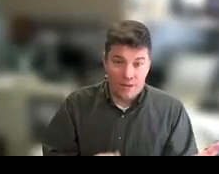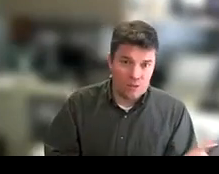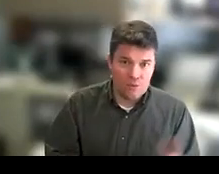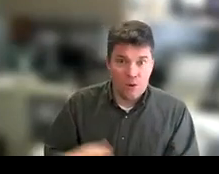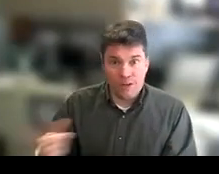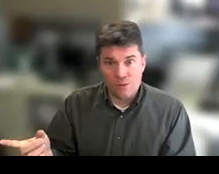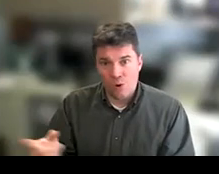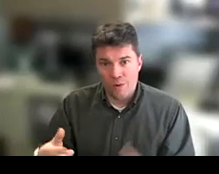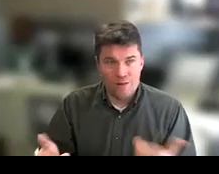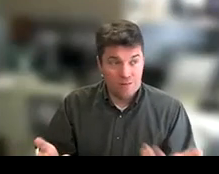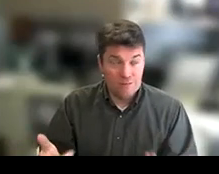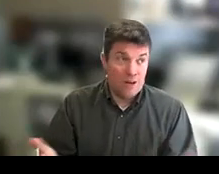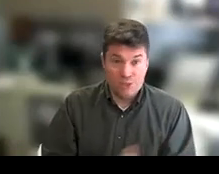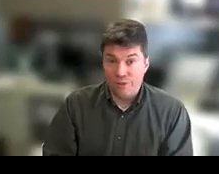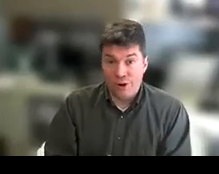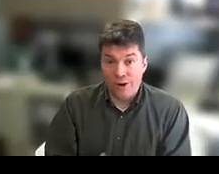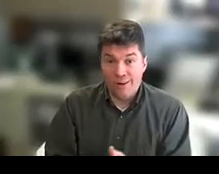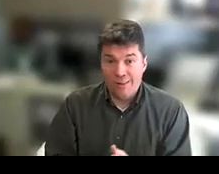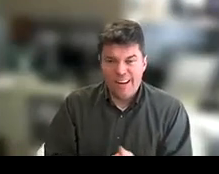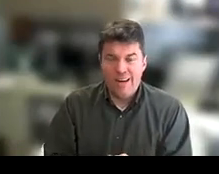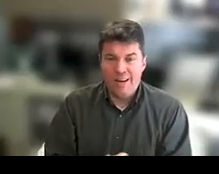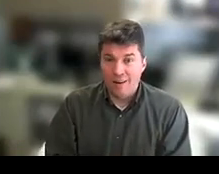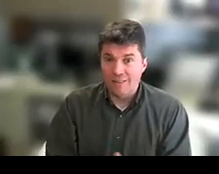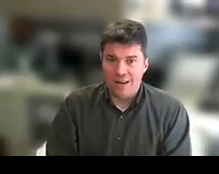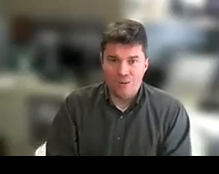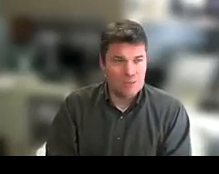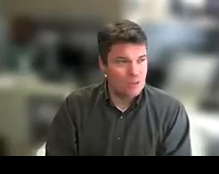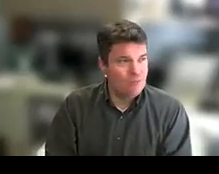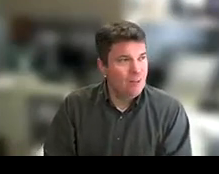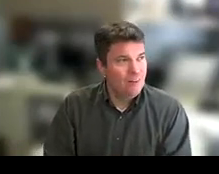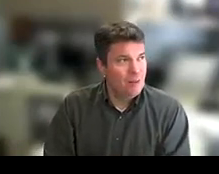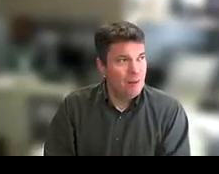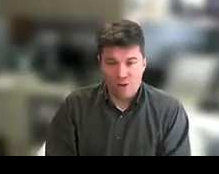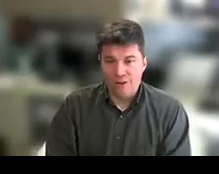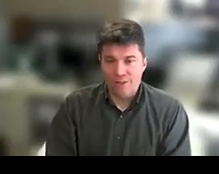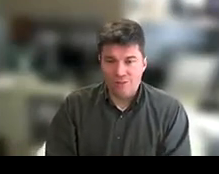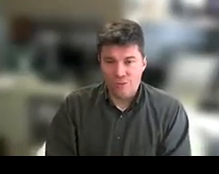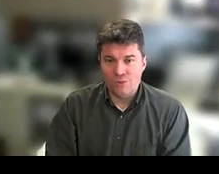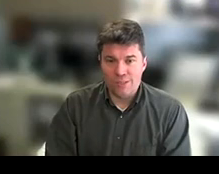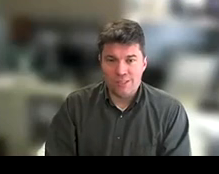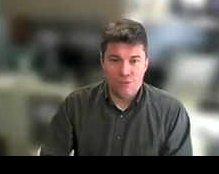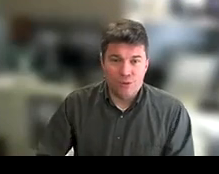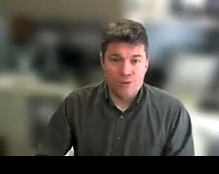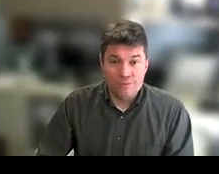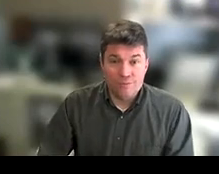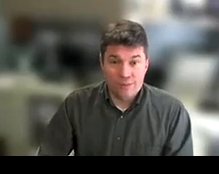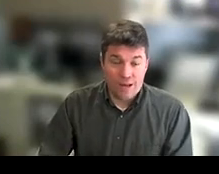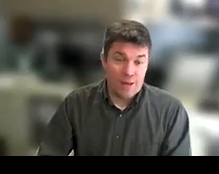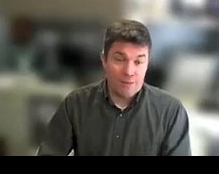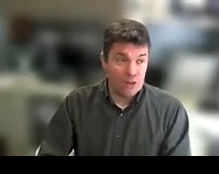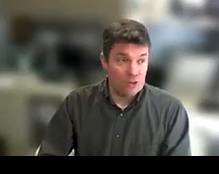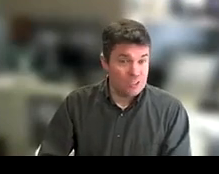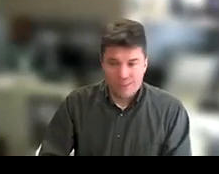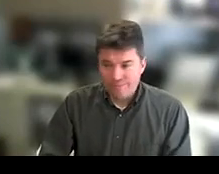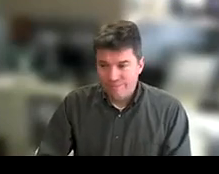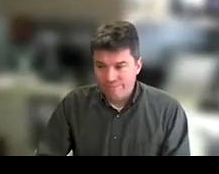know, oh, that's the phone, that's the doorbell. Dogs are very keen on sound, so they make good resources for